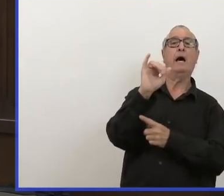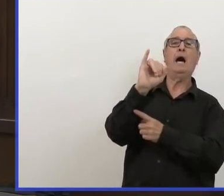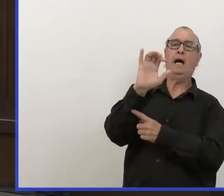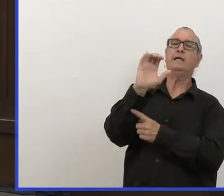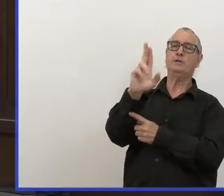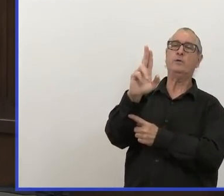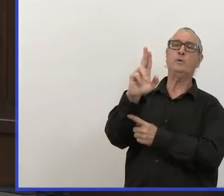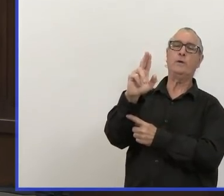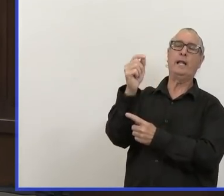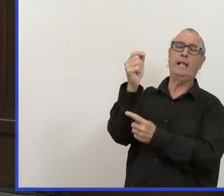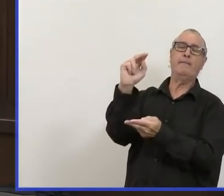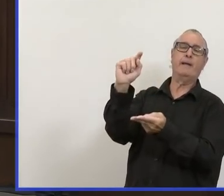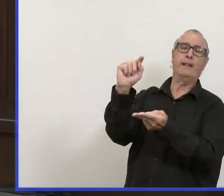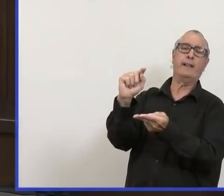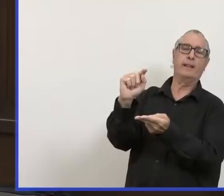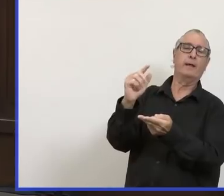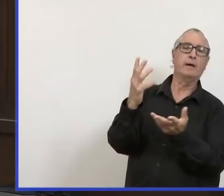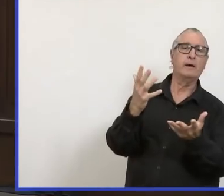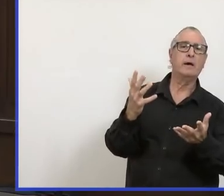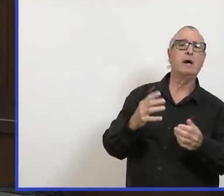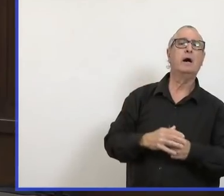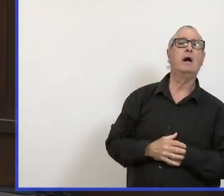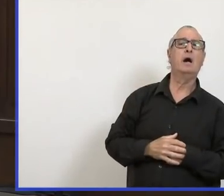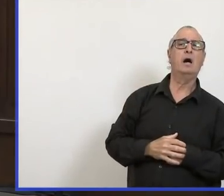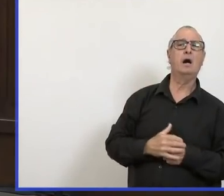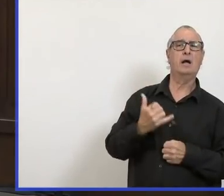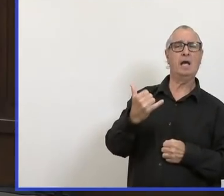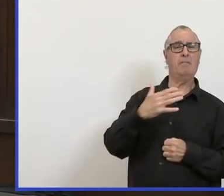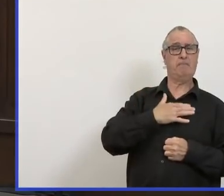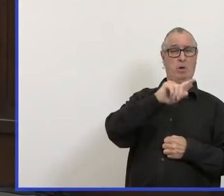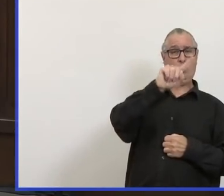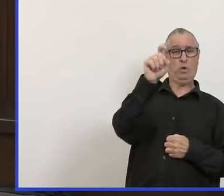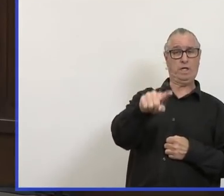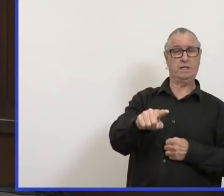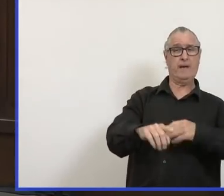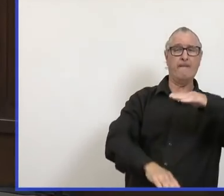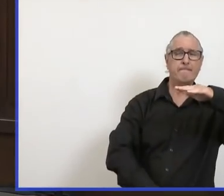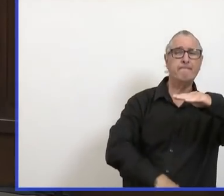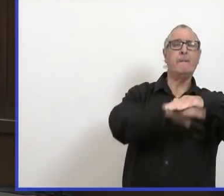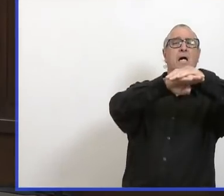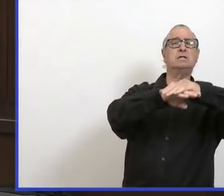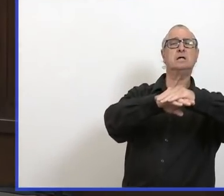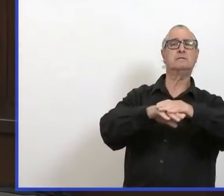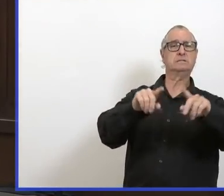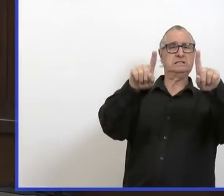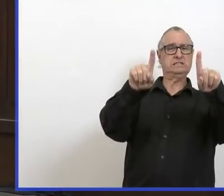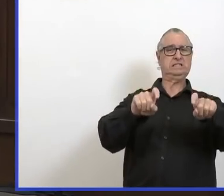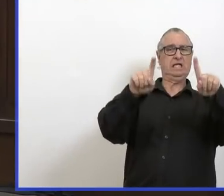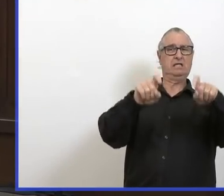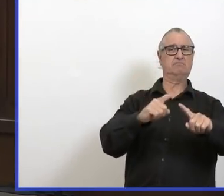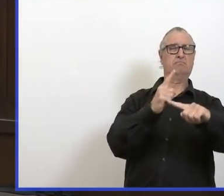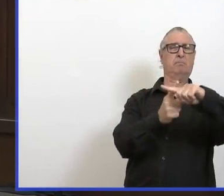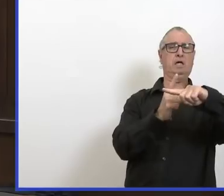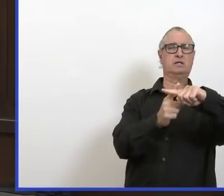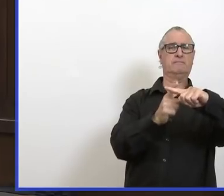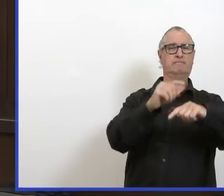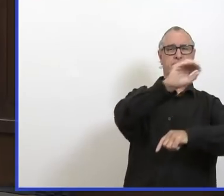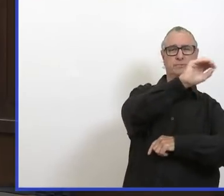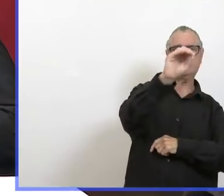daily case count, test positivity, and ICU burden before you'd even consider relaxing some